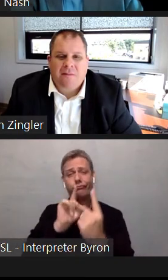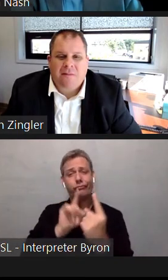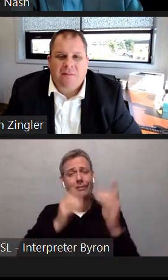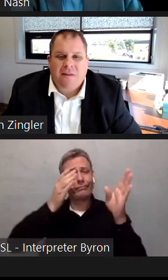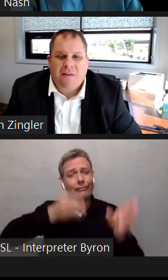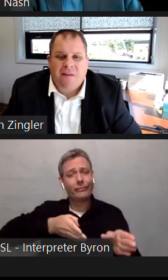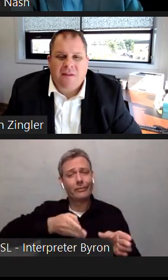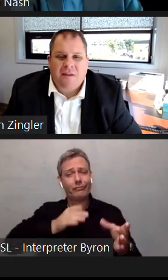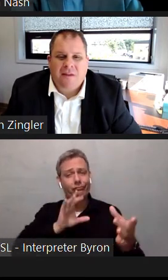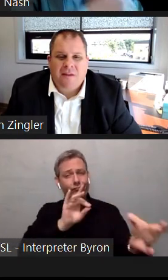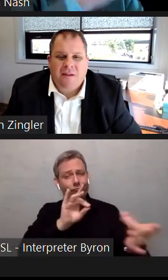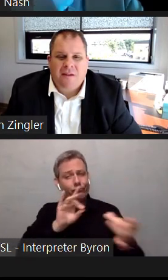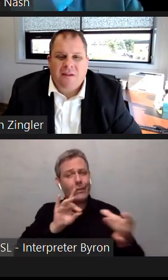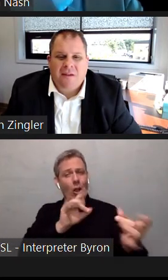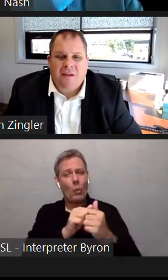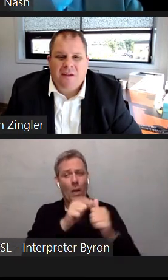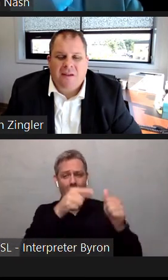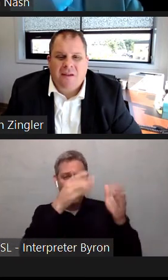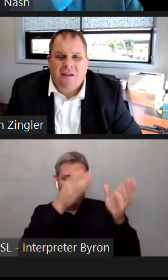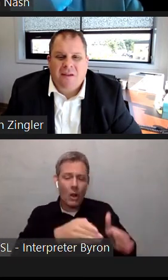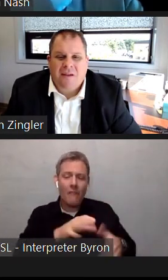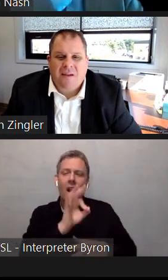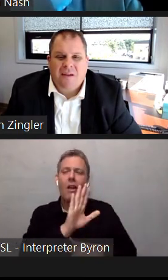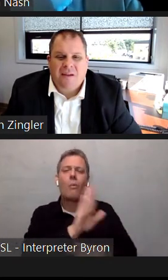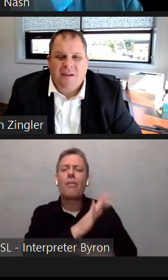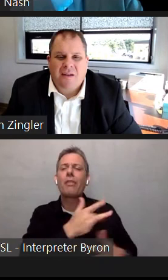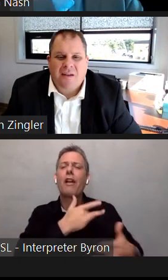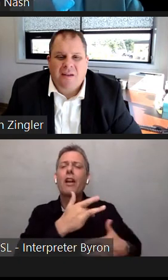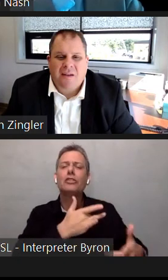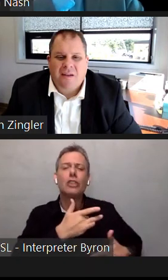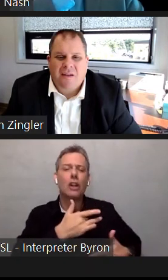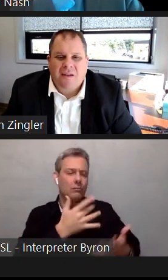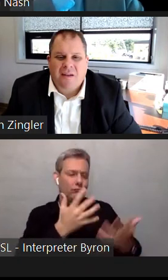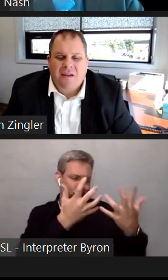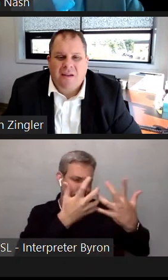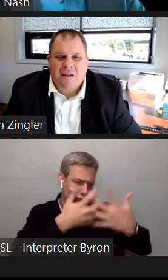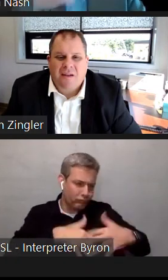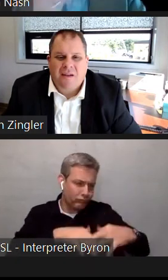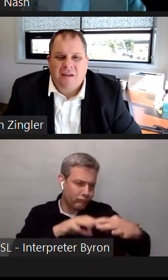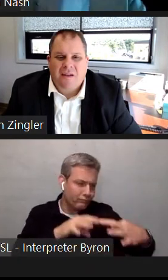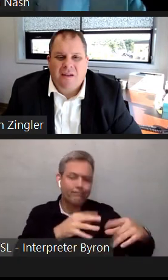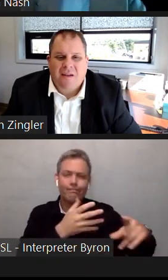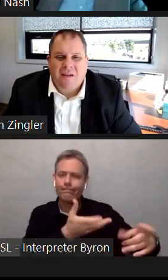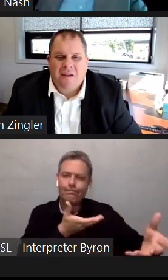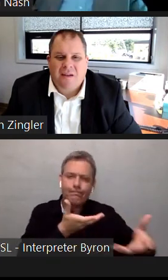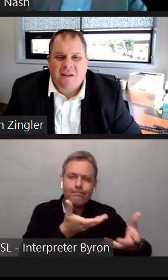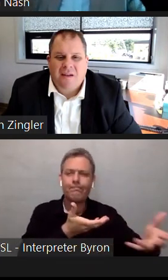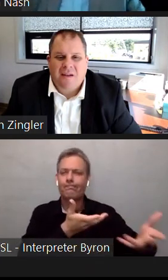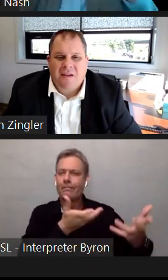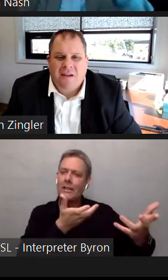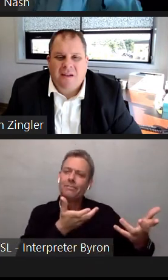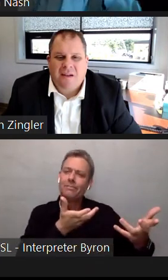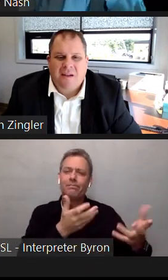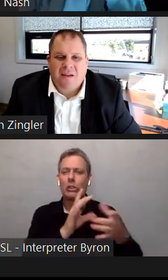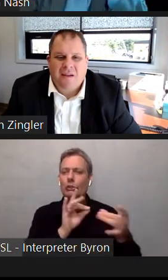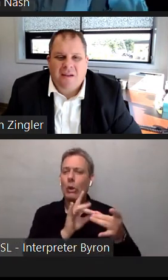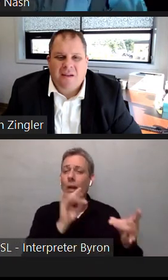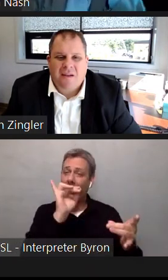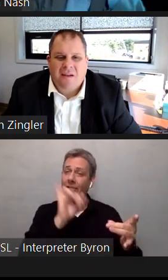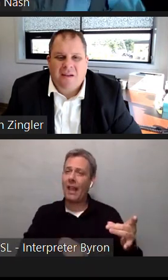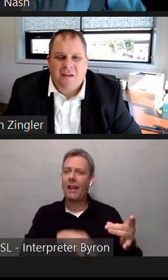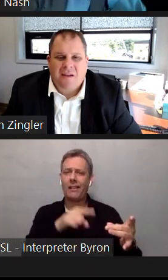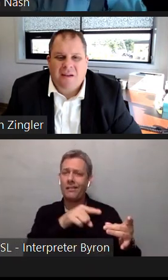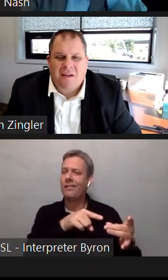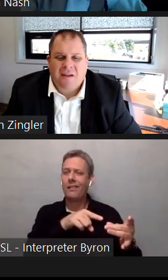their concerns are, work with each person. Isn't that what the entire person-centered approach is? And guess what? It applies